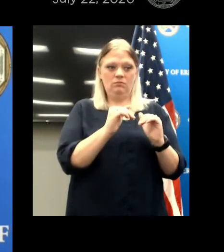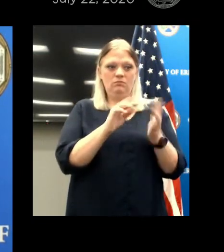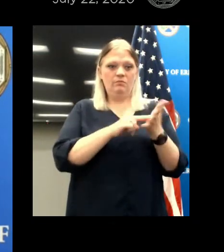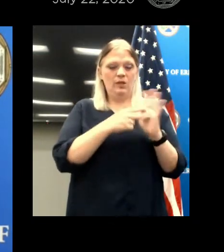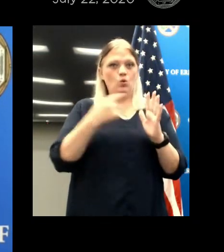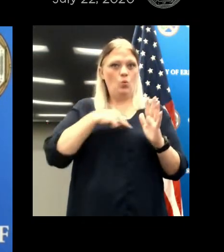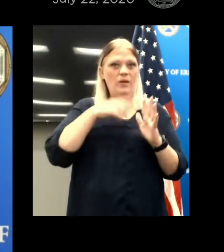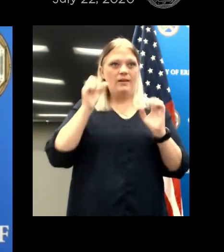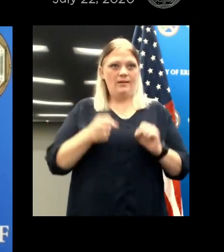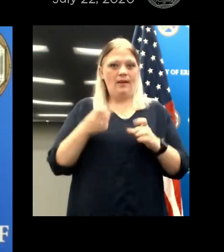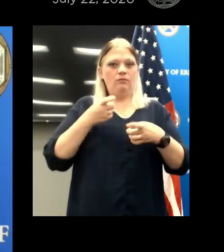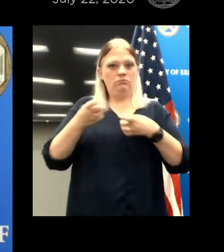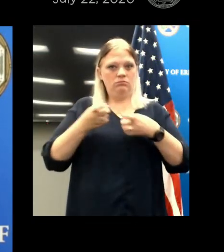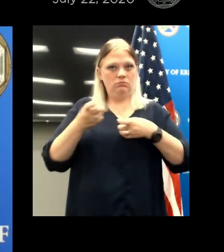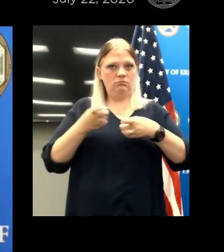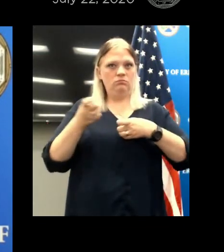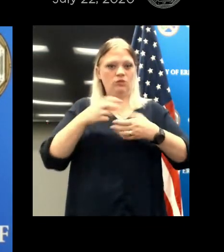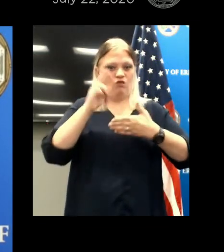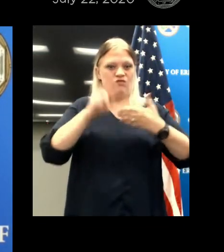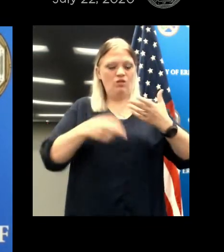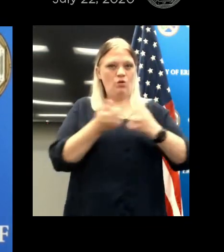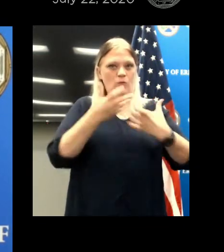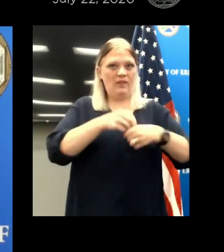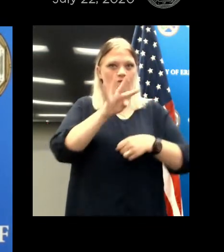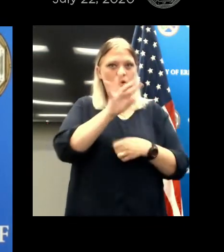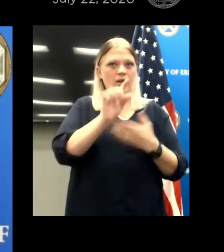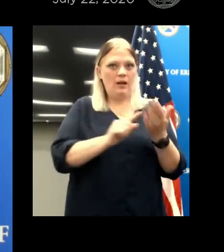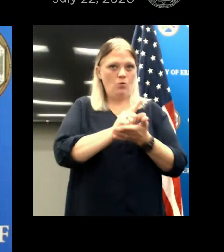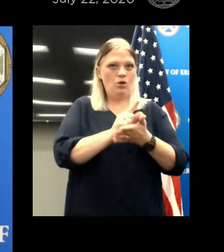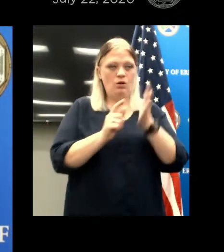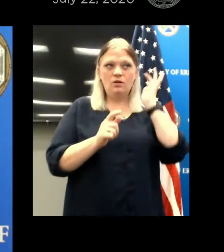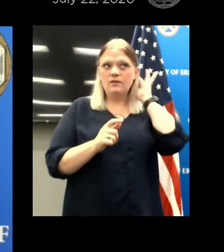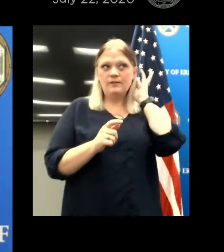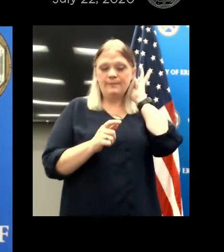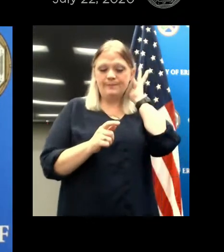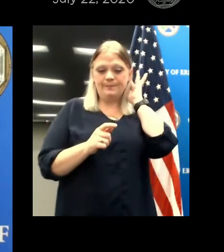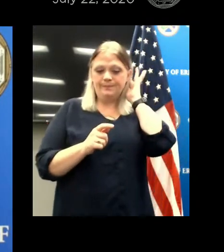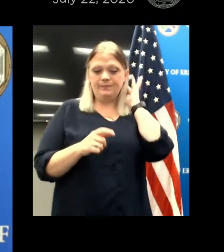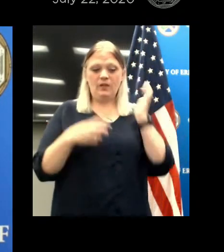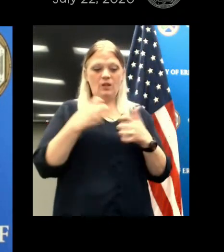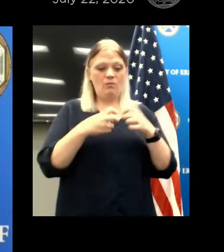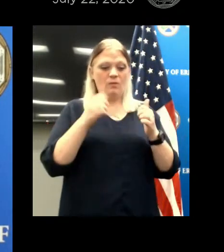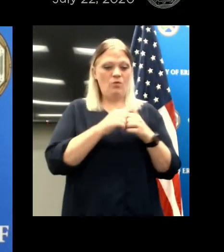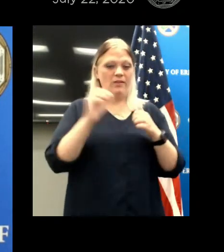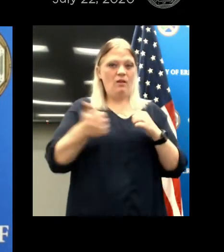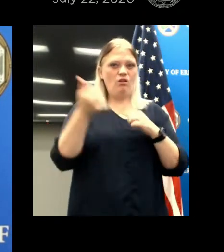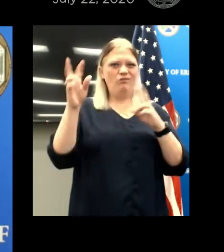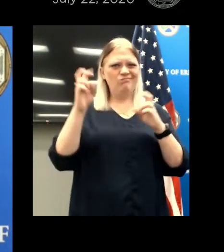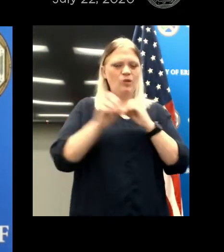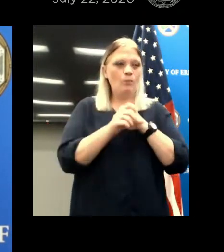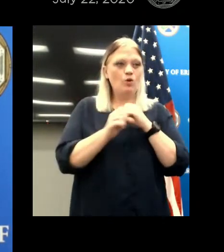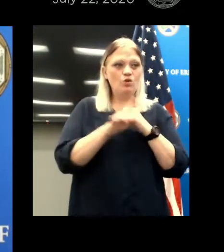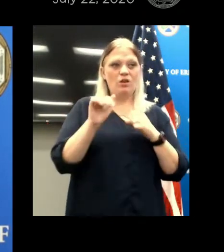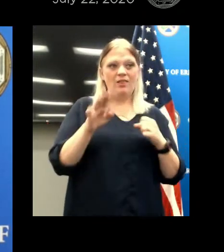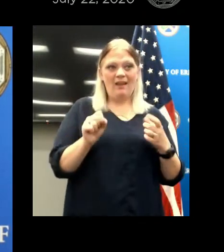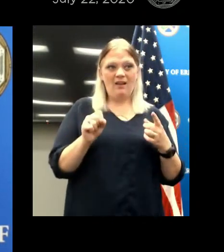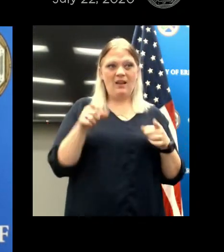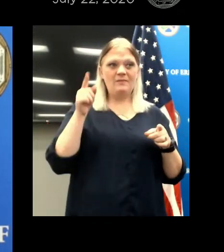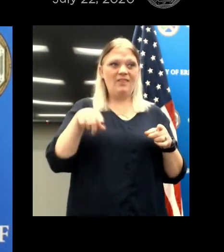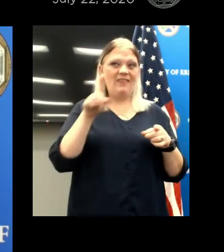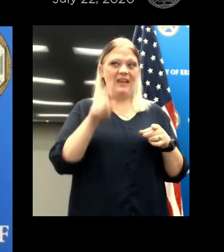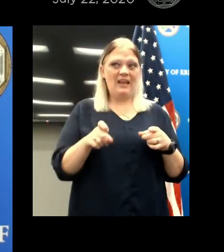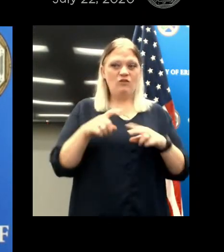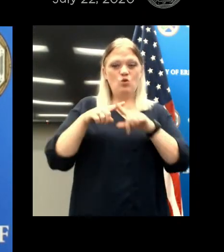can get the results completed in 48 hours. So the problem is with other commercial laboratories, they have to